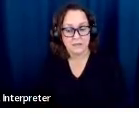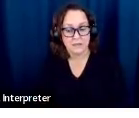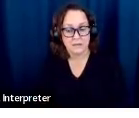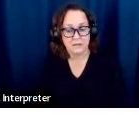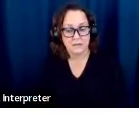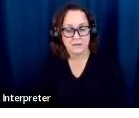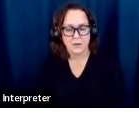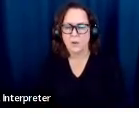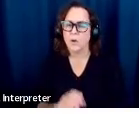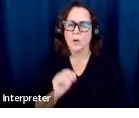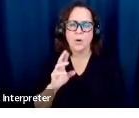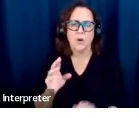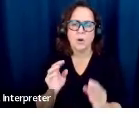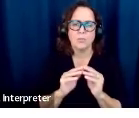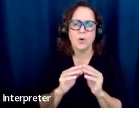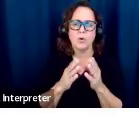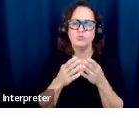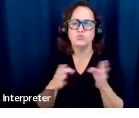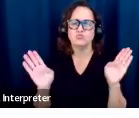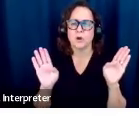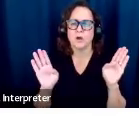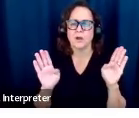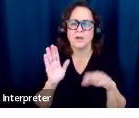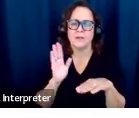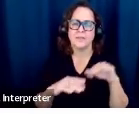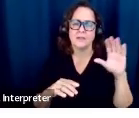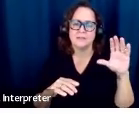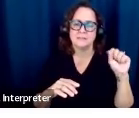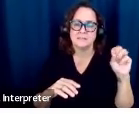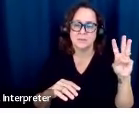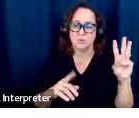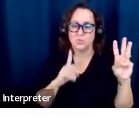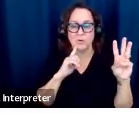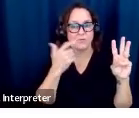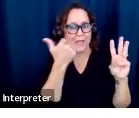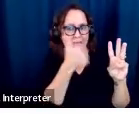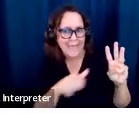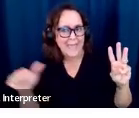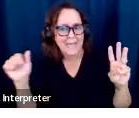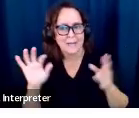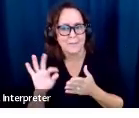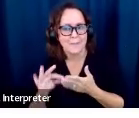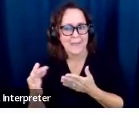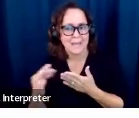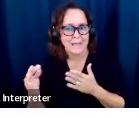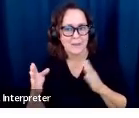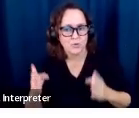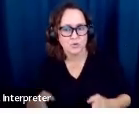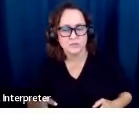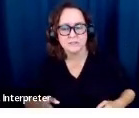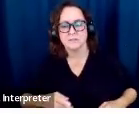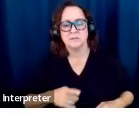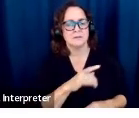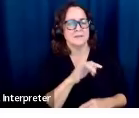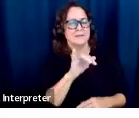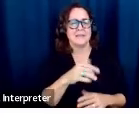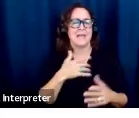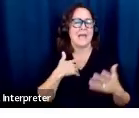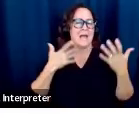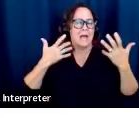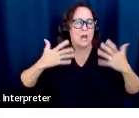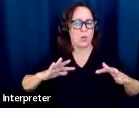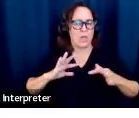if it's more broad than sort of CSW NEMT? So yeah, I don't want to give